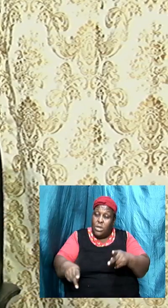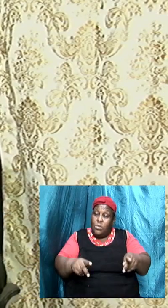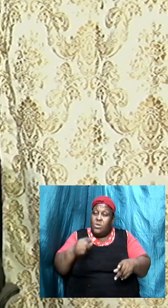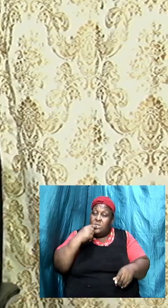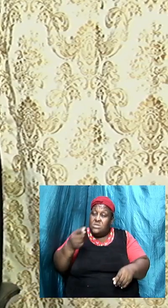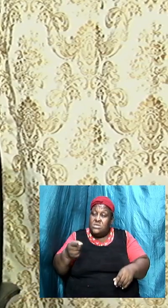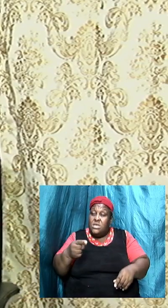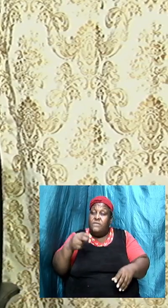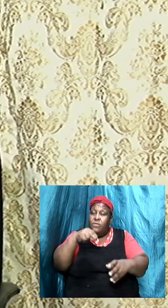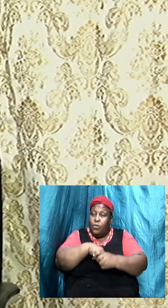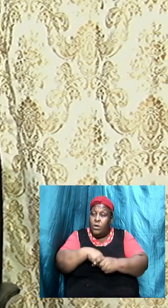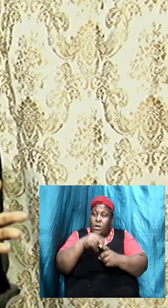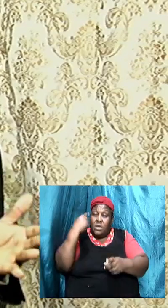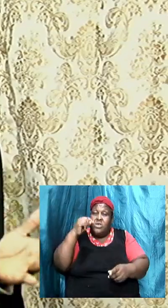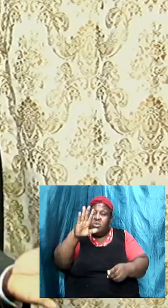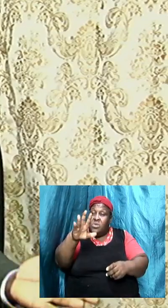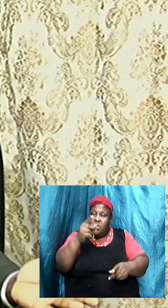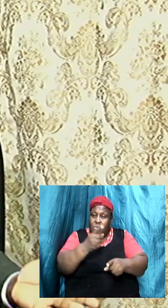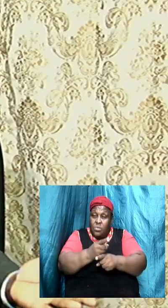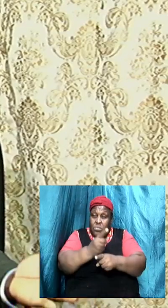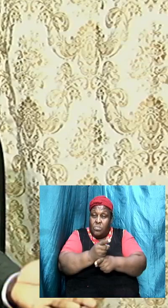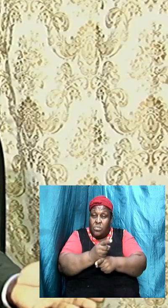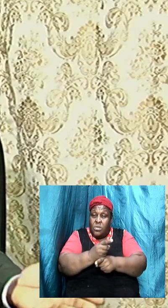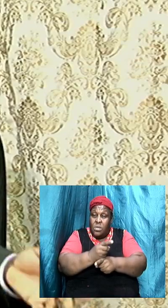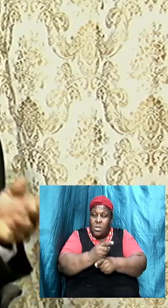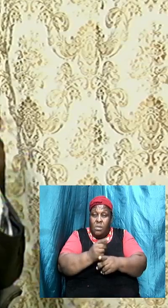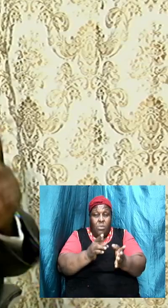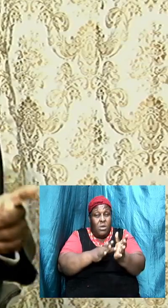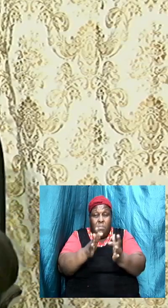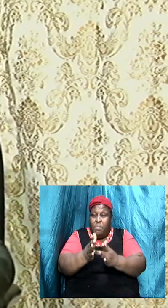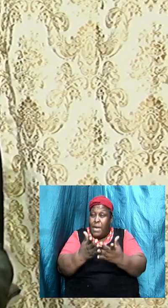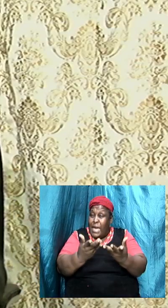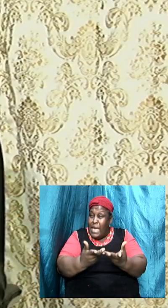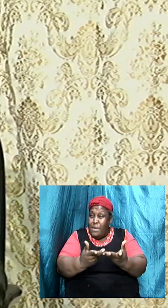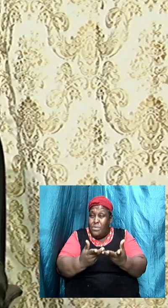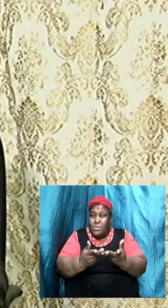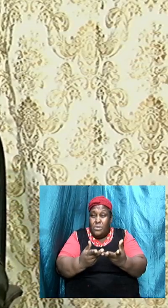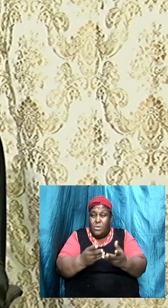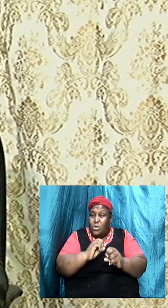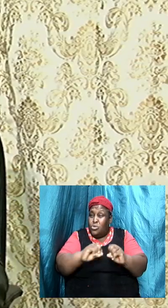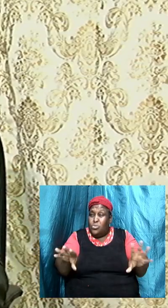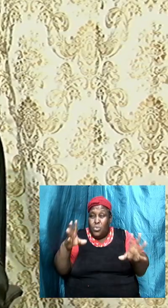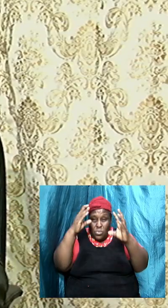your right. But the Bible don't teach us and say, look here, vote or don't vote.